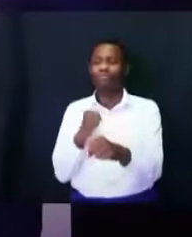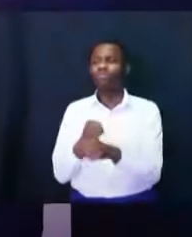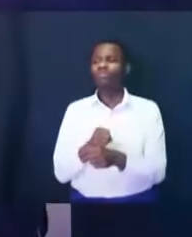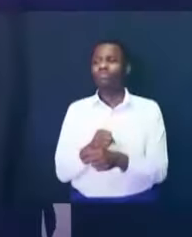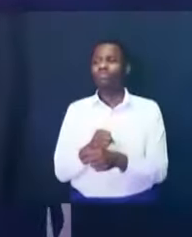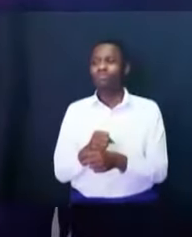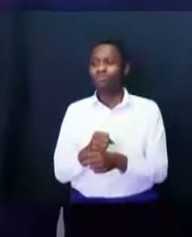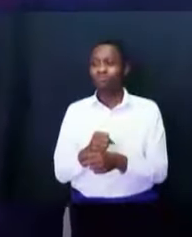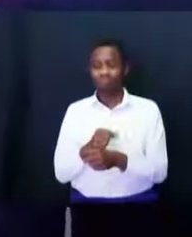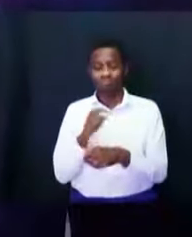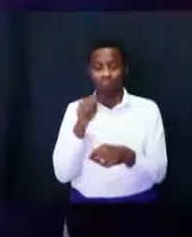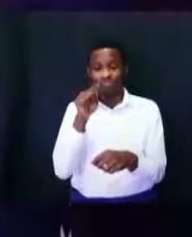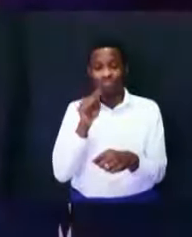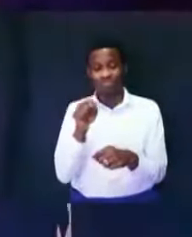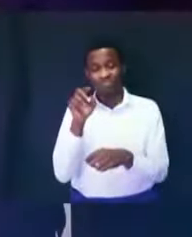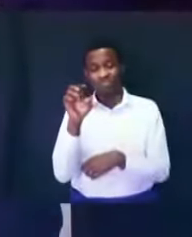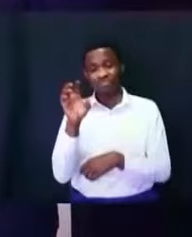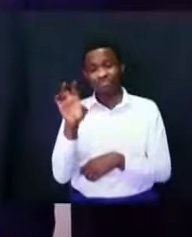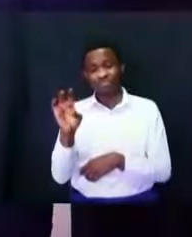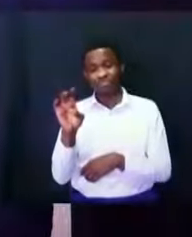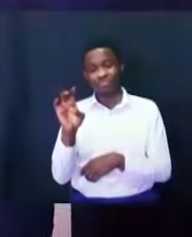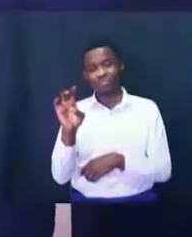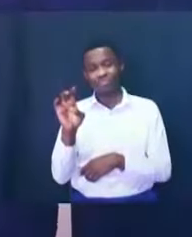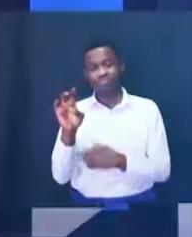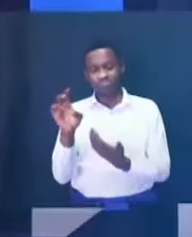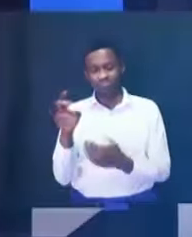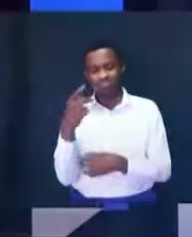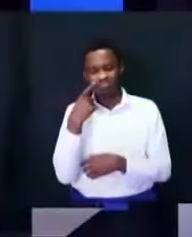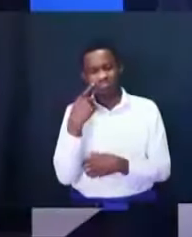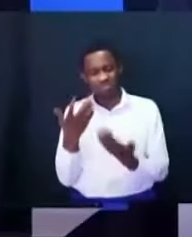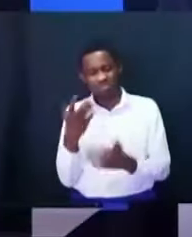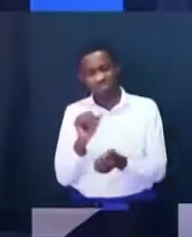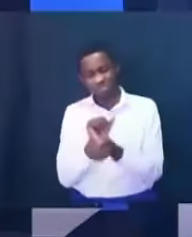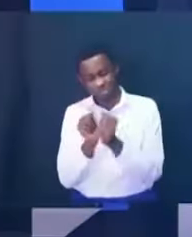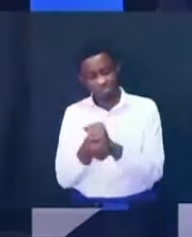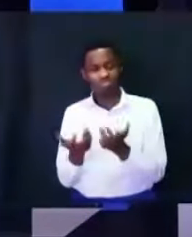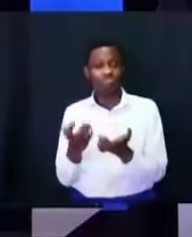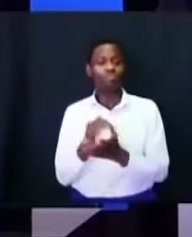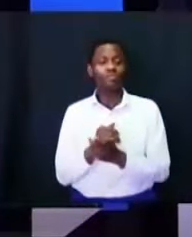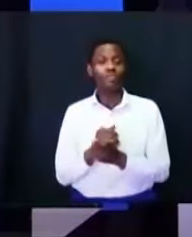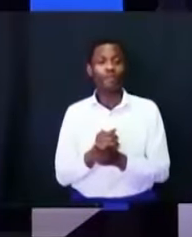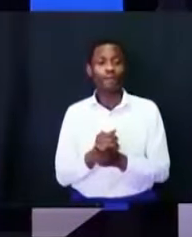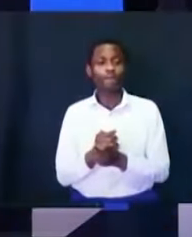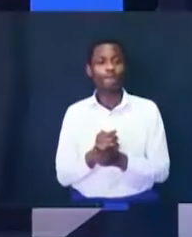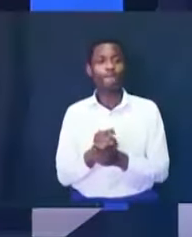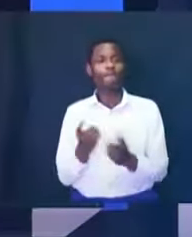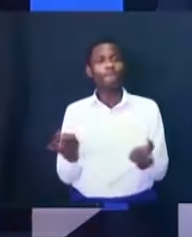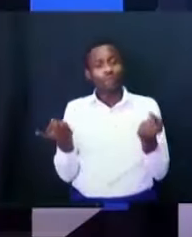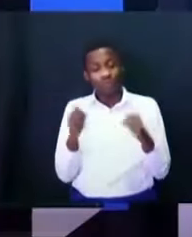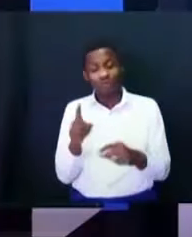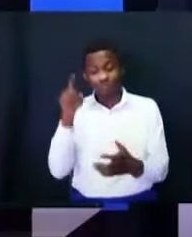years verse seven let's see whether he will change when the thousand